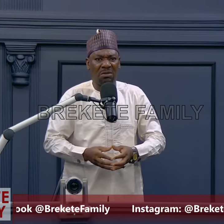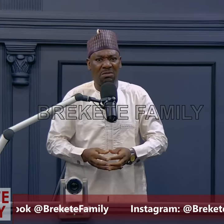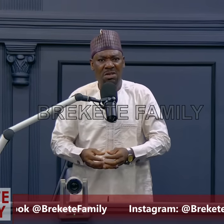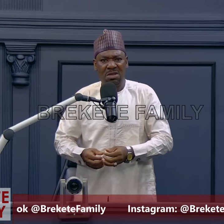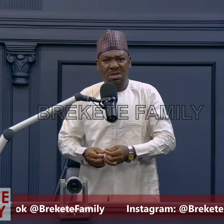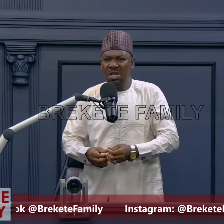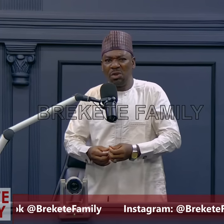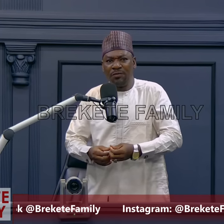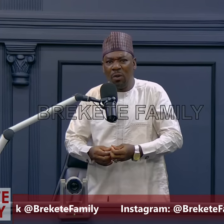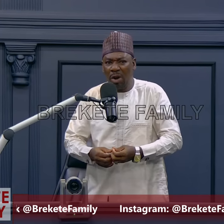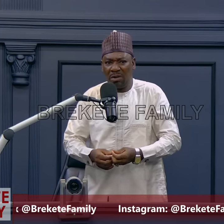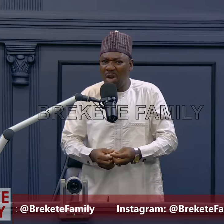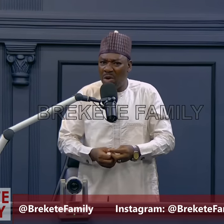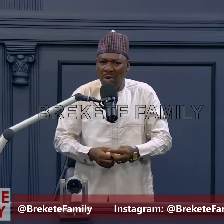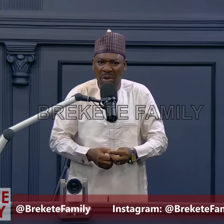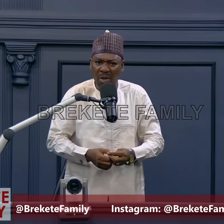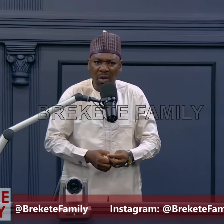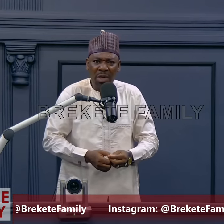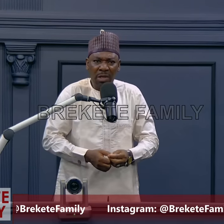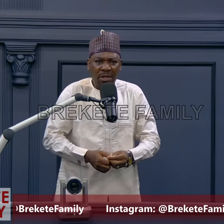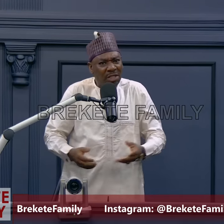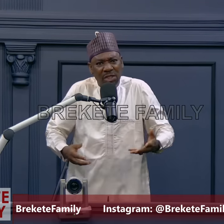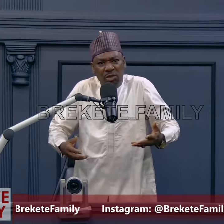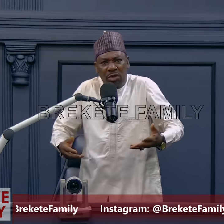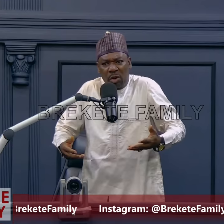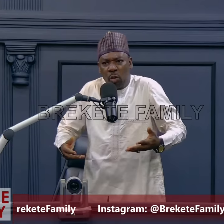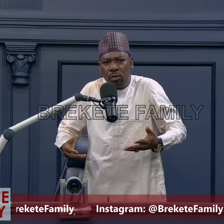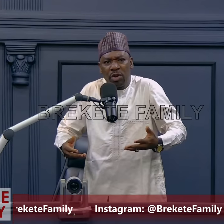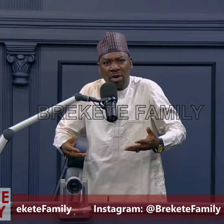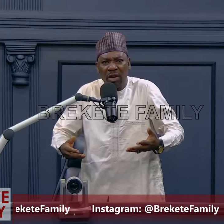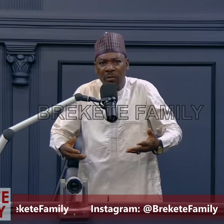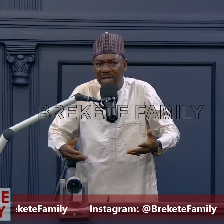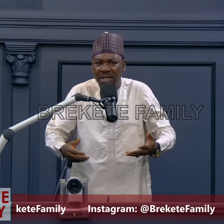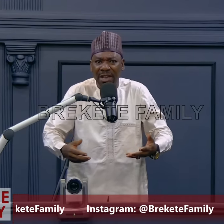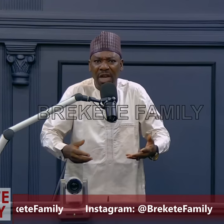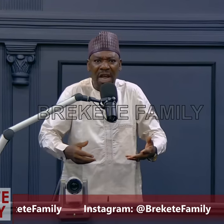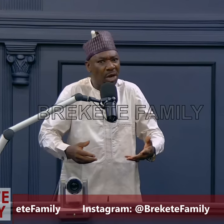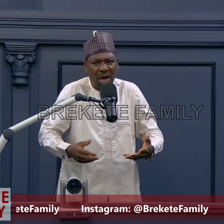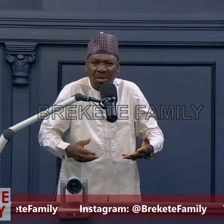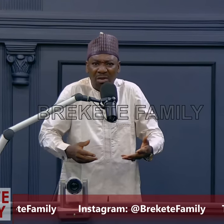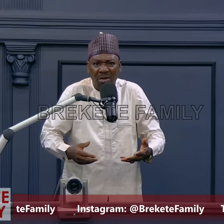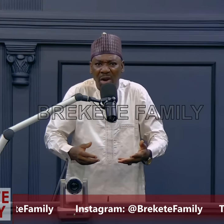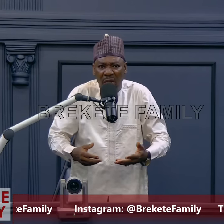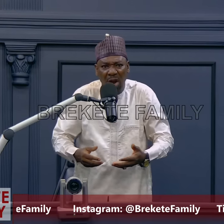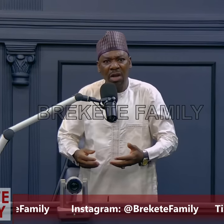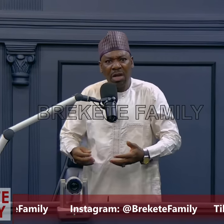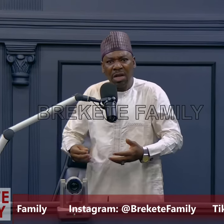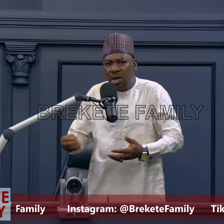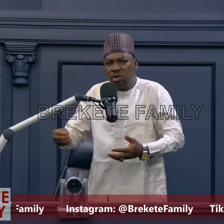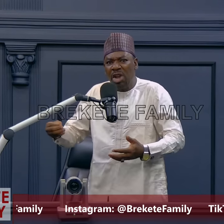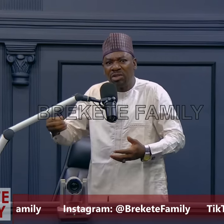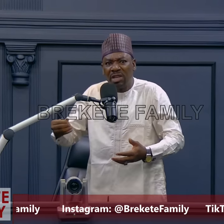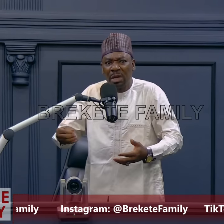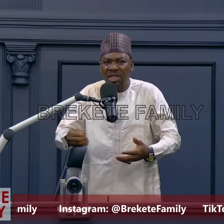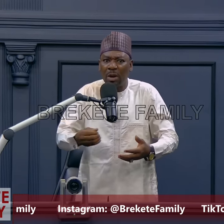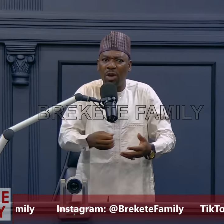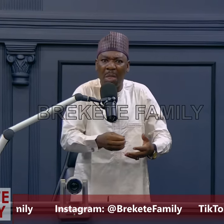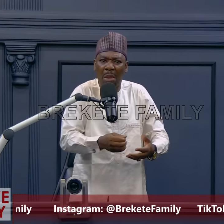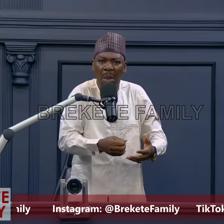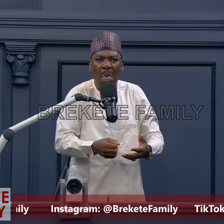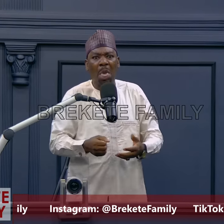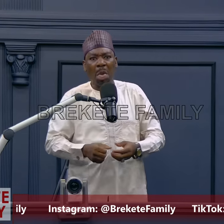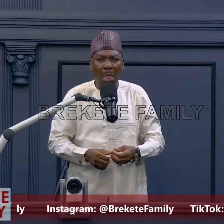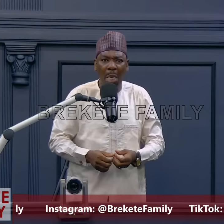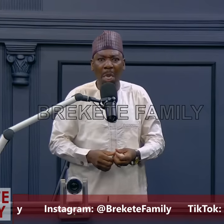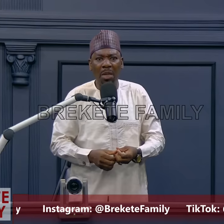too forward he's too forward no no no no no no no this is not the way we run government in Nigeria no no no no no no no no no he is going to say something that